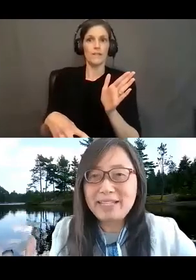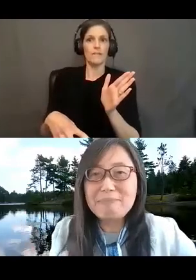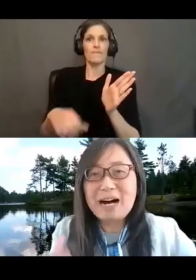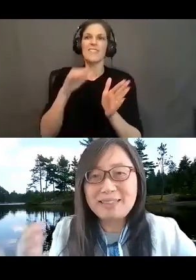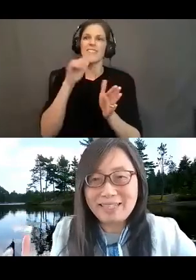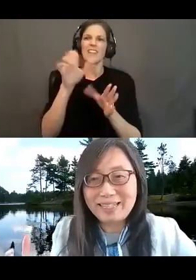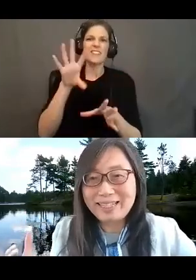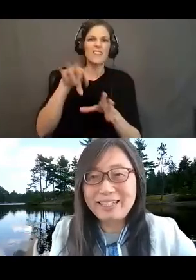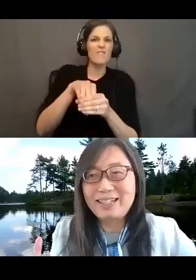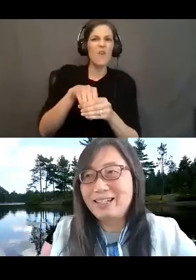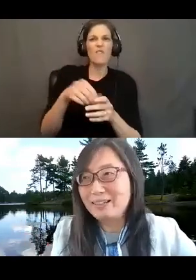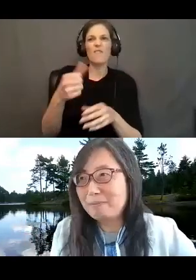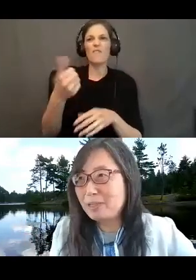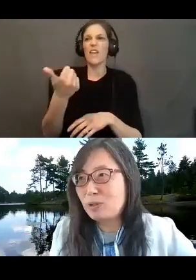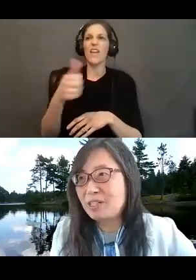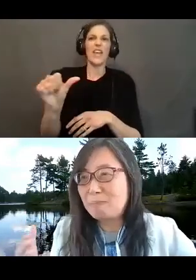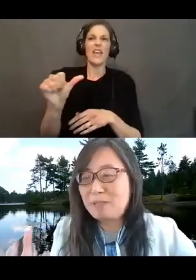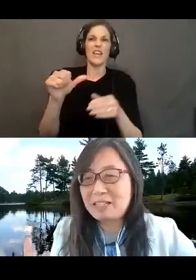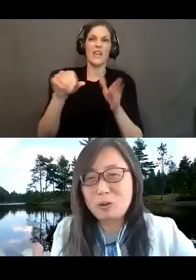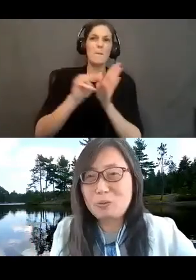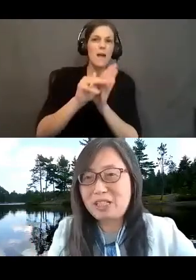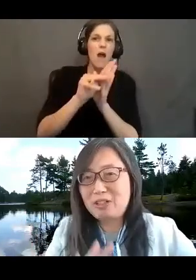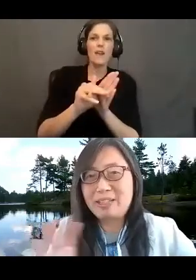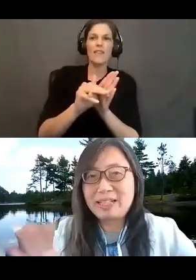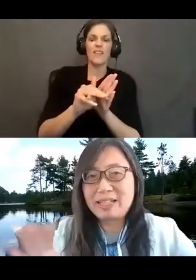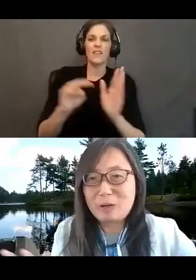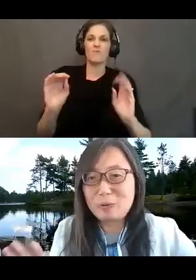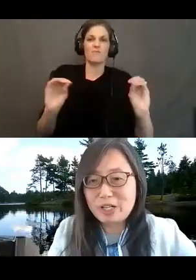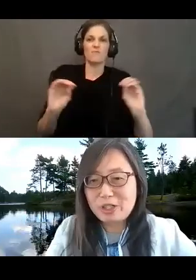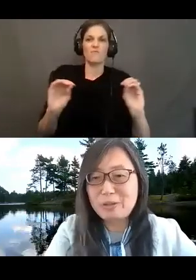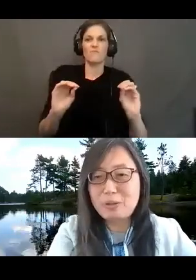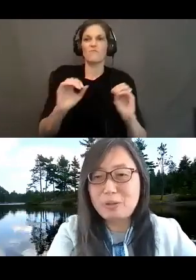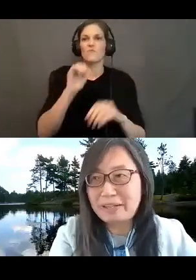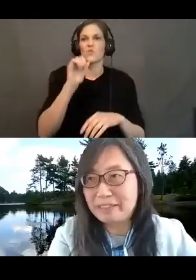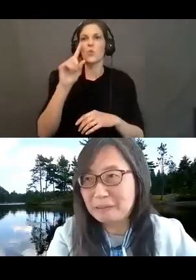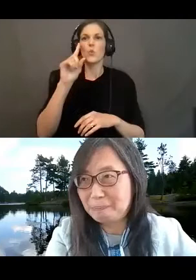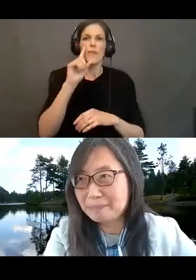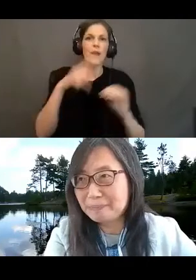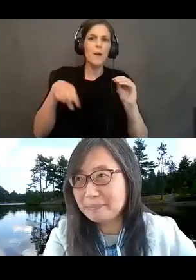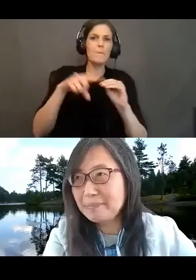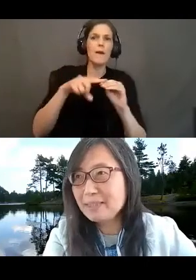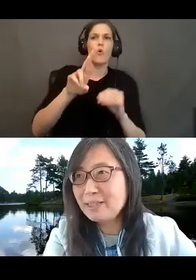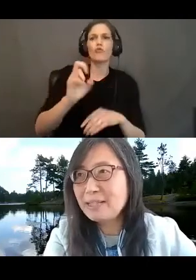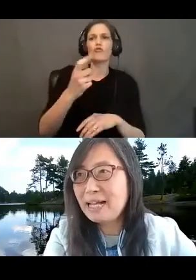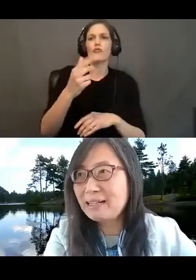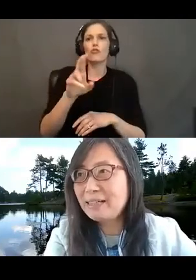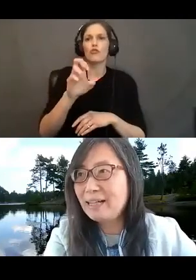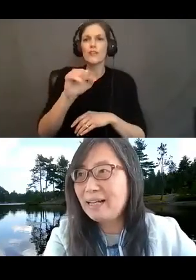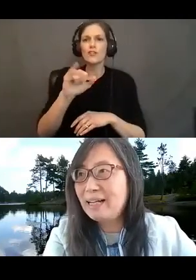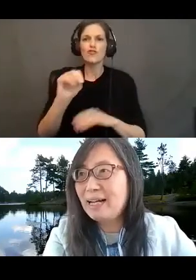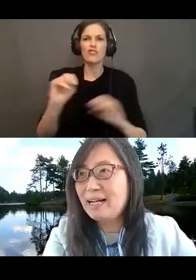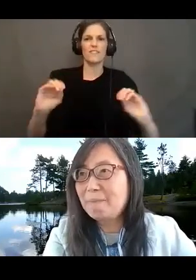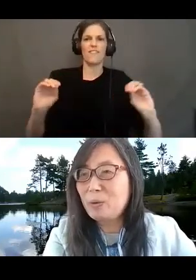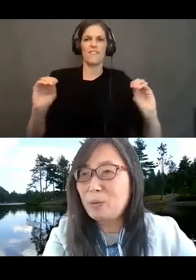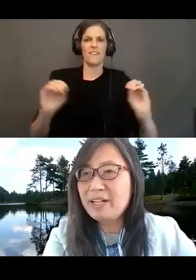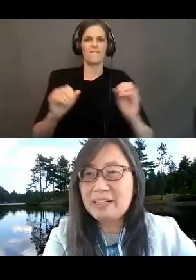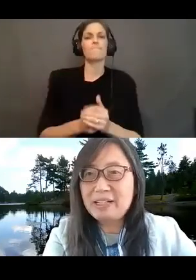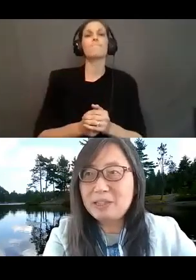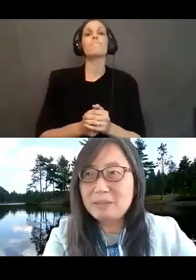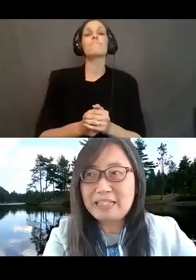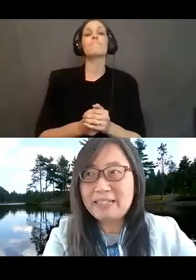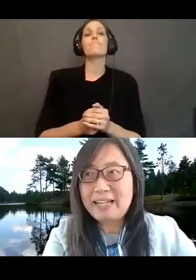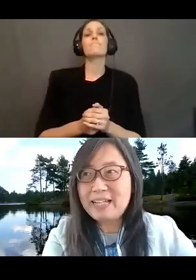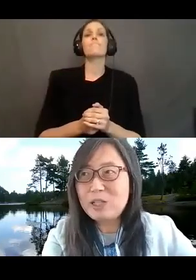involve any modeling. Strictly speaking, you don't need to think about regression or whatsoever. So now we